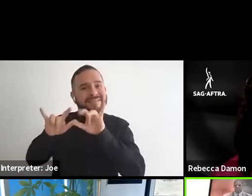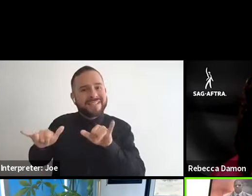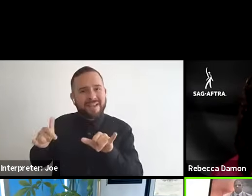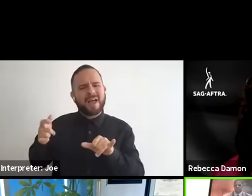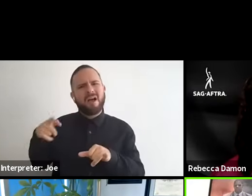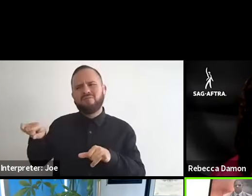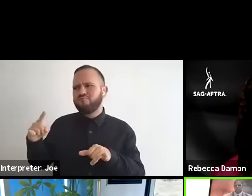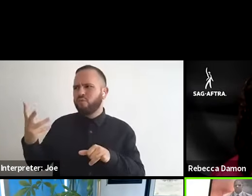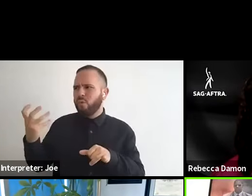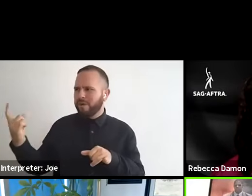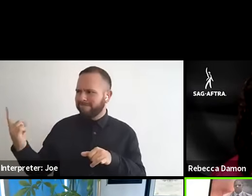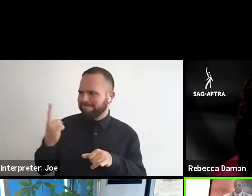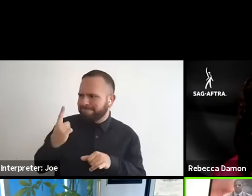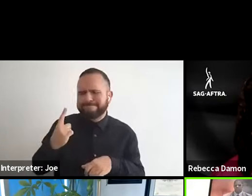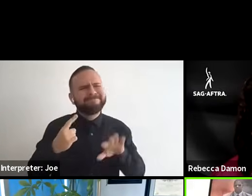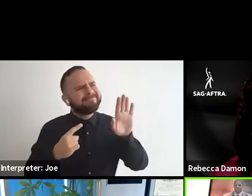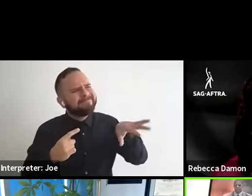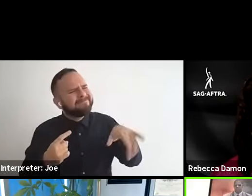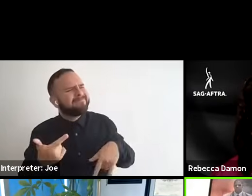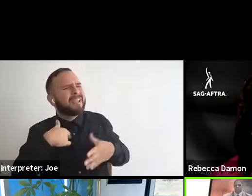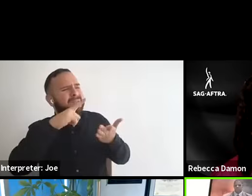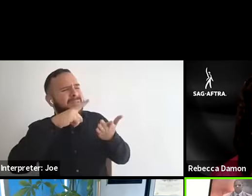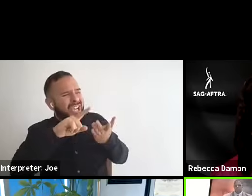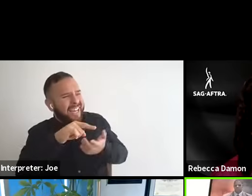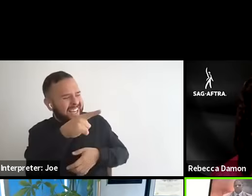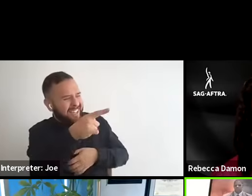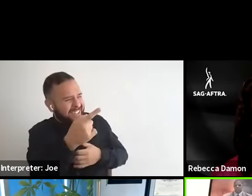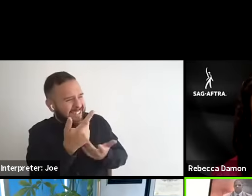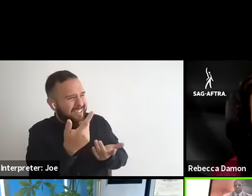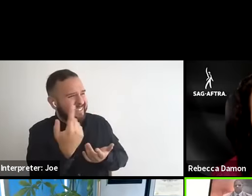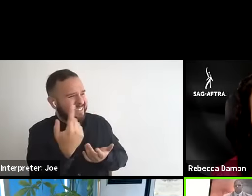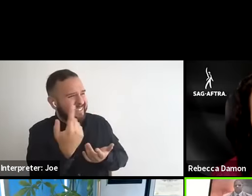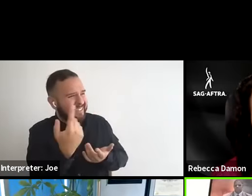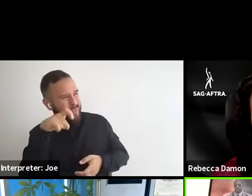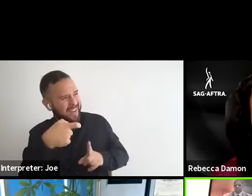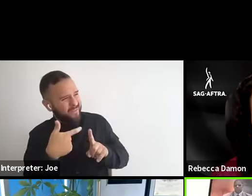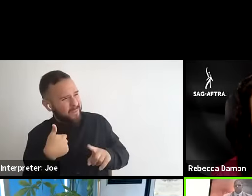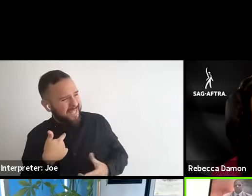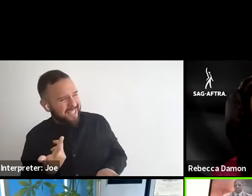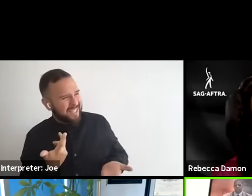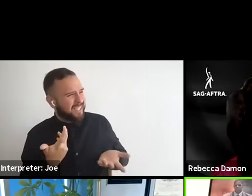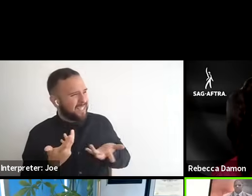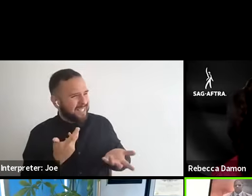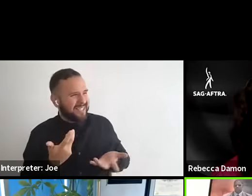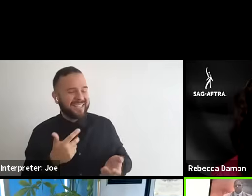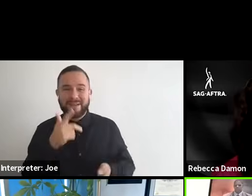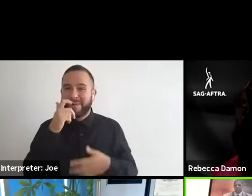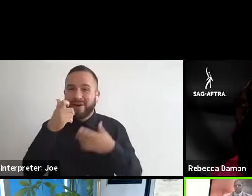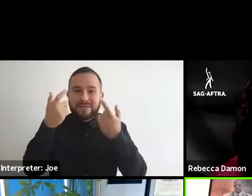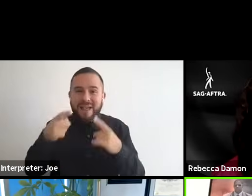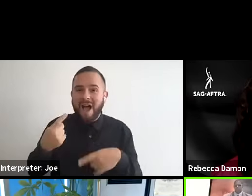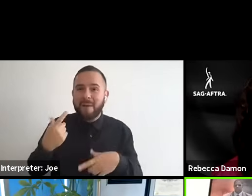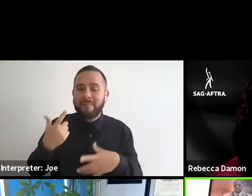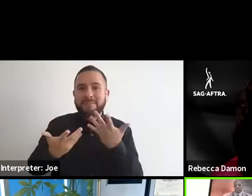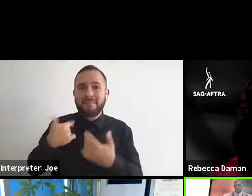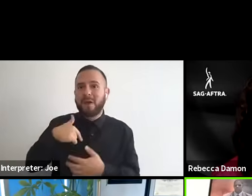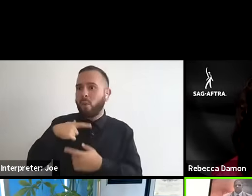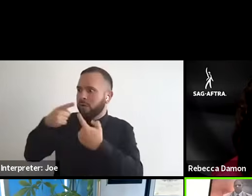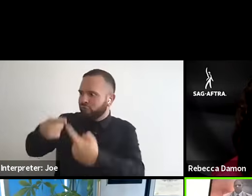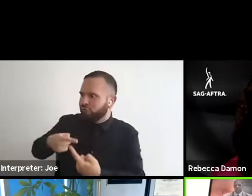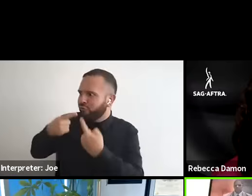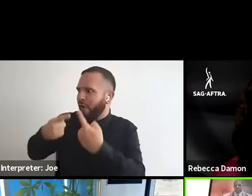I'm just checking in. Is there anything you need from me? Because there's been so many times that when we're struggling to get you auditions, we